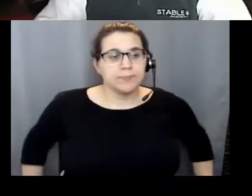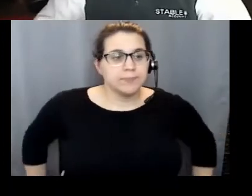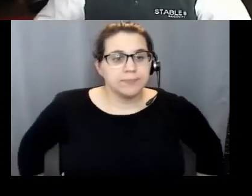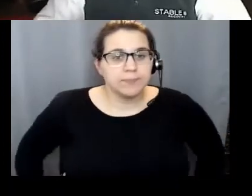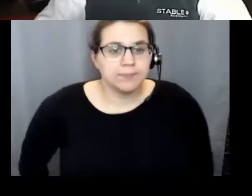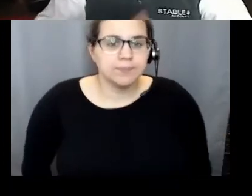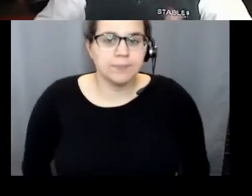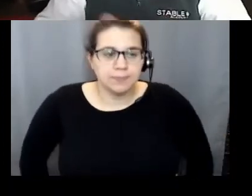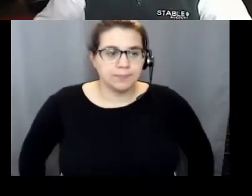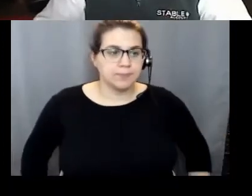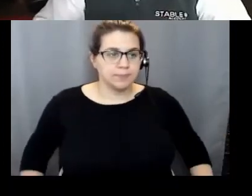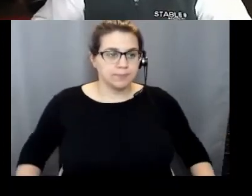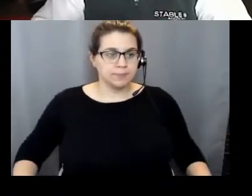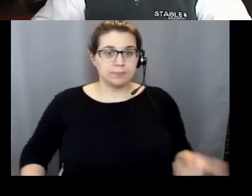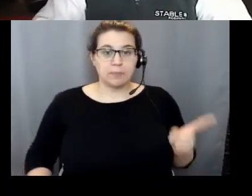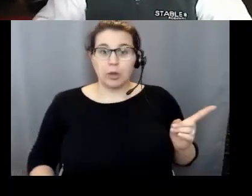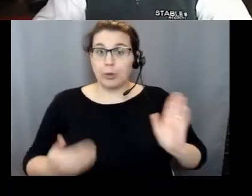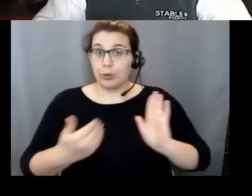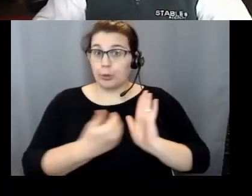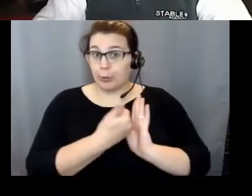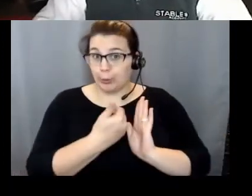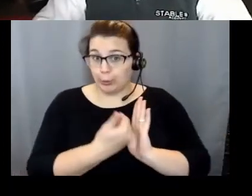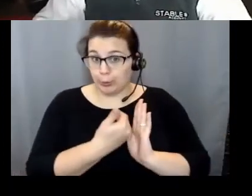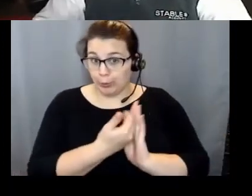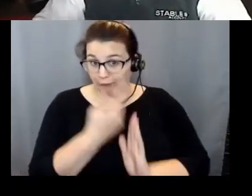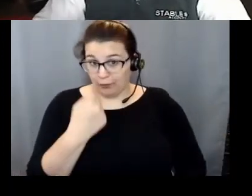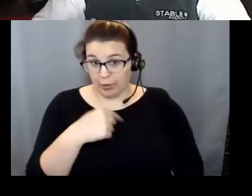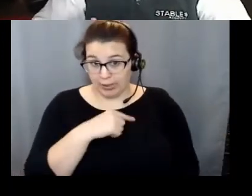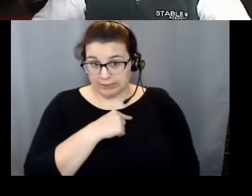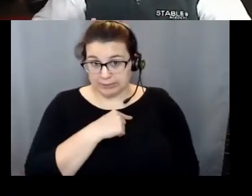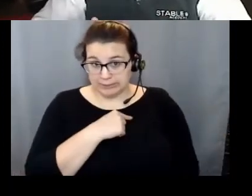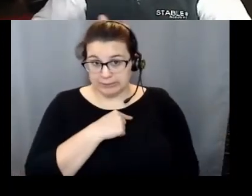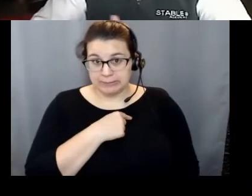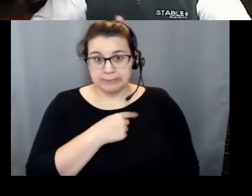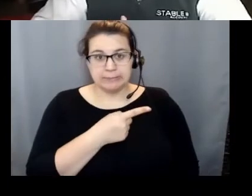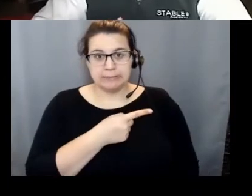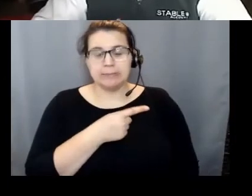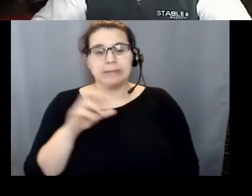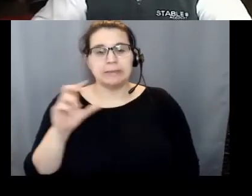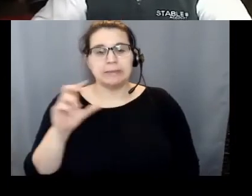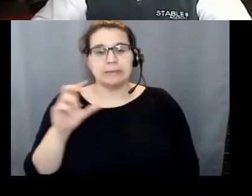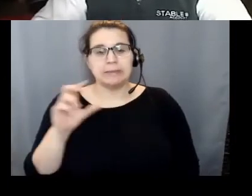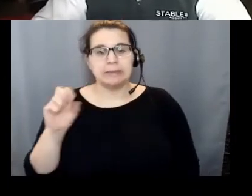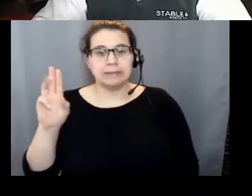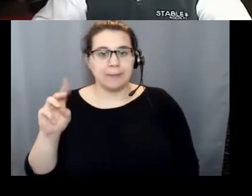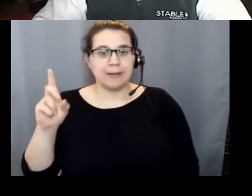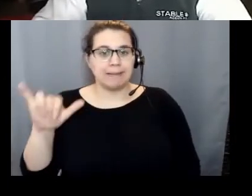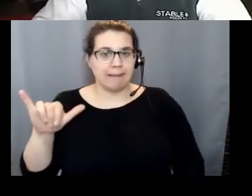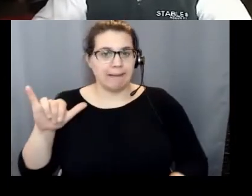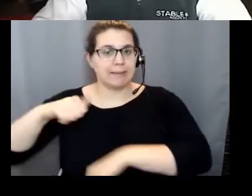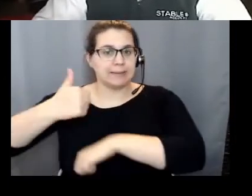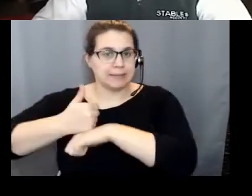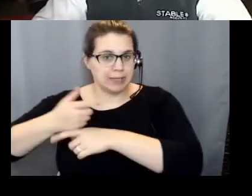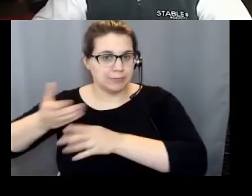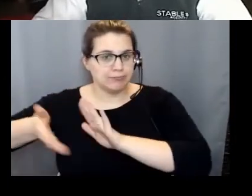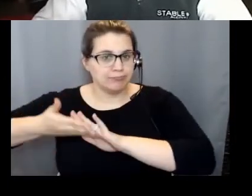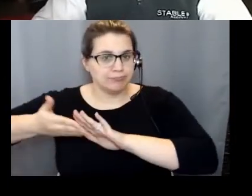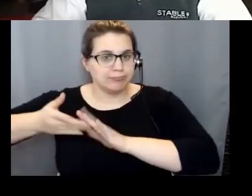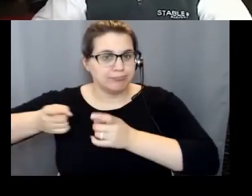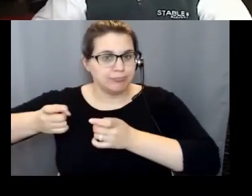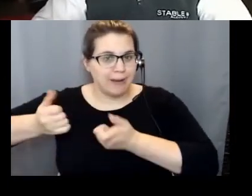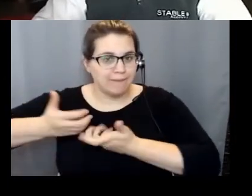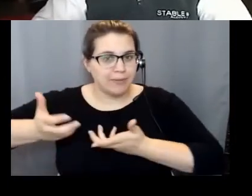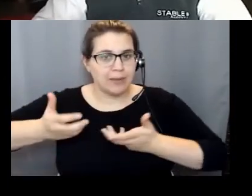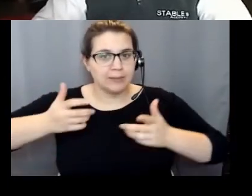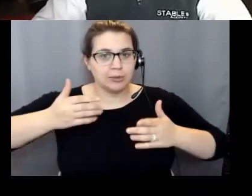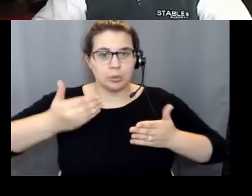this one is something that's newer to us. Again, something brought in with Someday when they became our program administrator. This